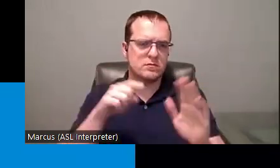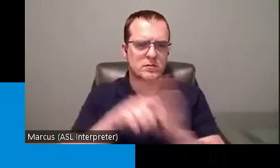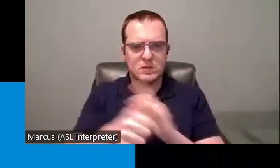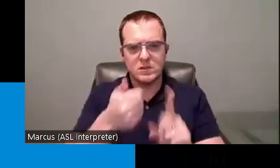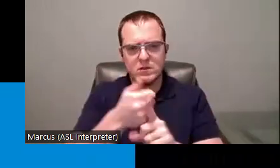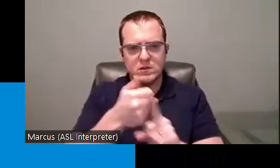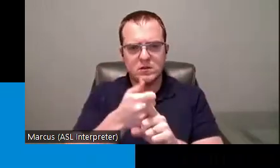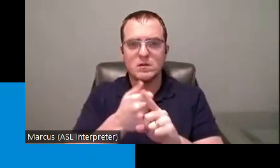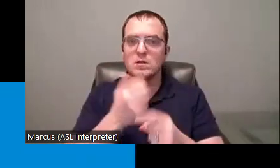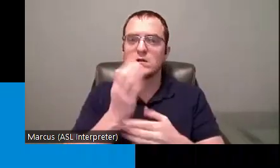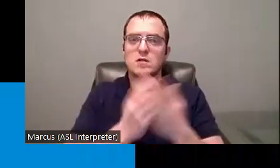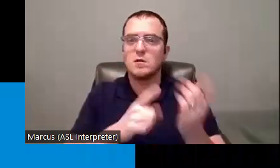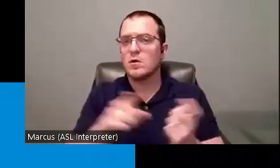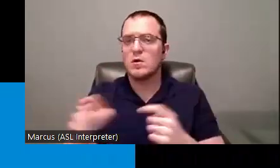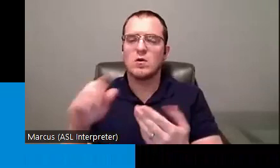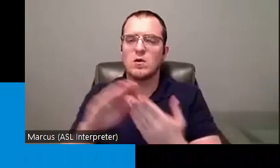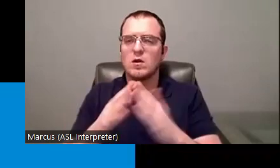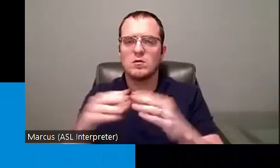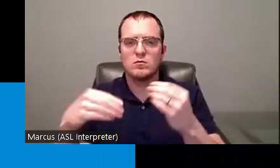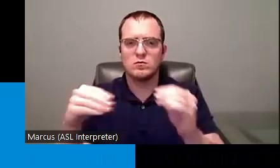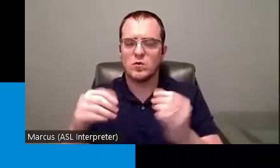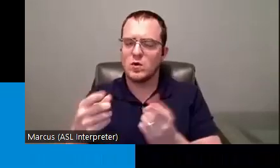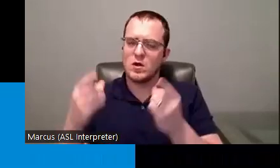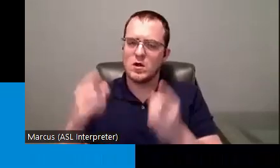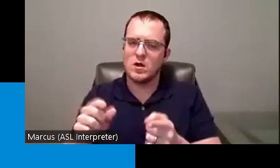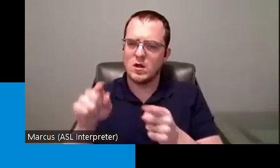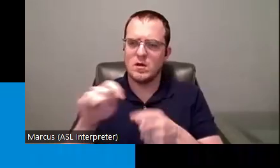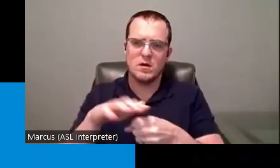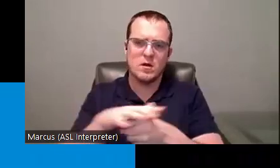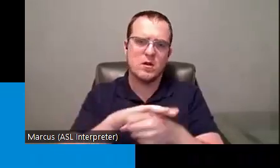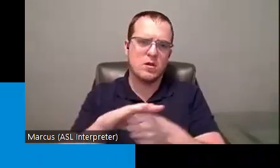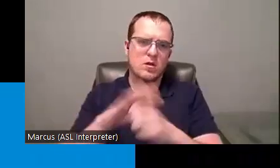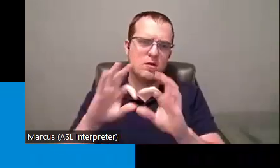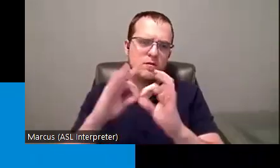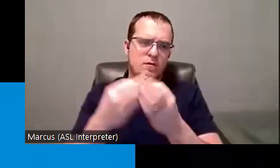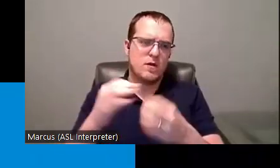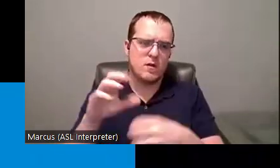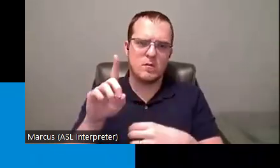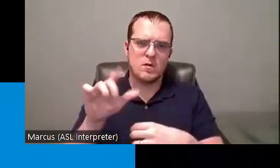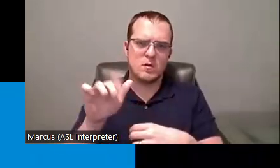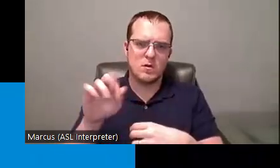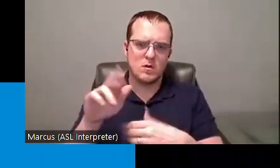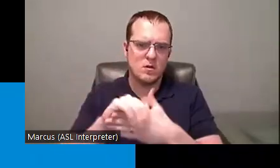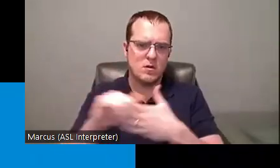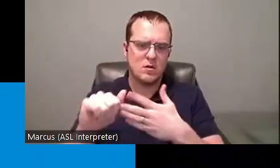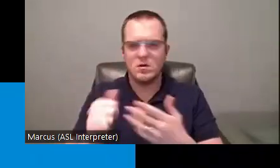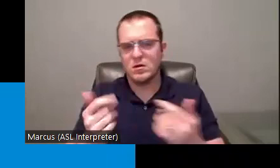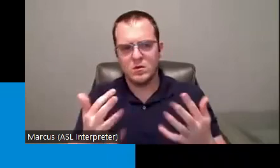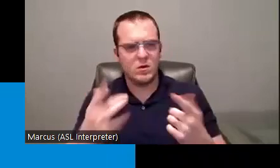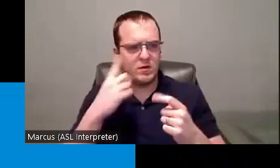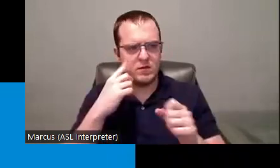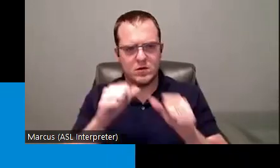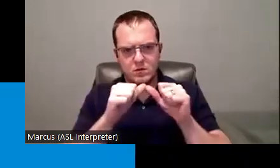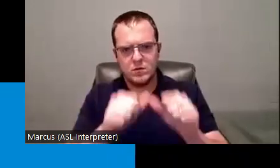to the neighborhood store, which happens to be a local Family Dollar, while we wait for a permanent